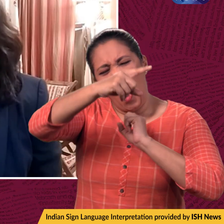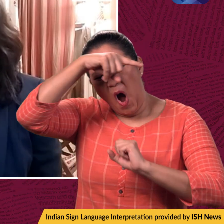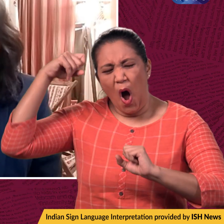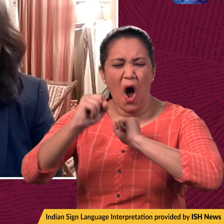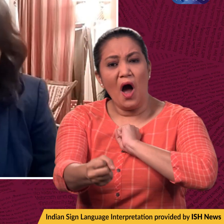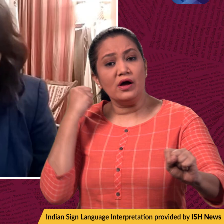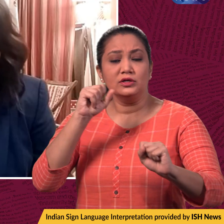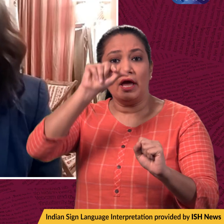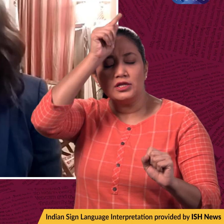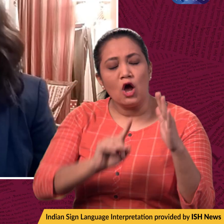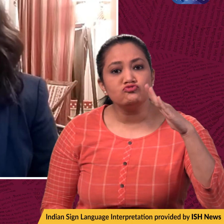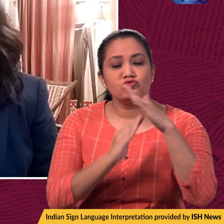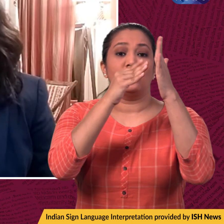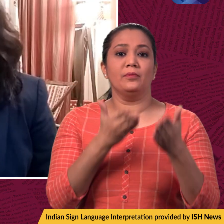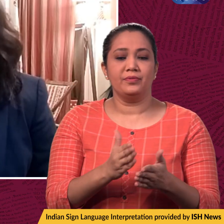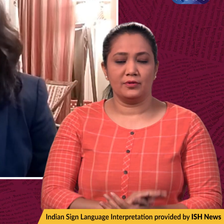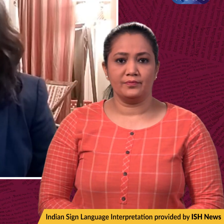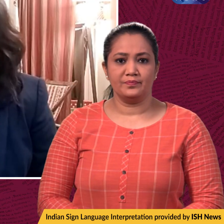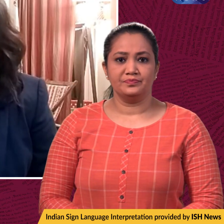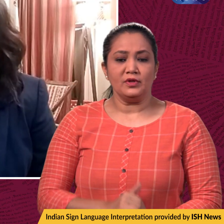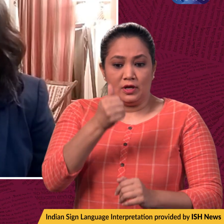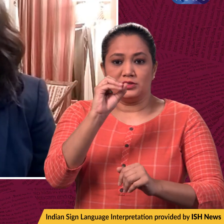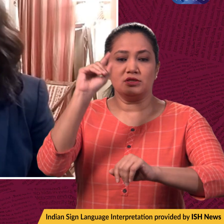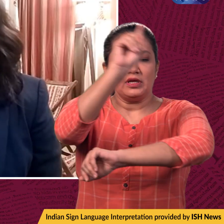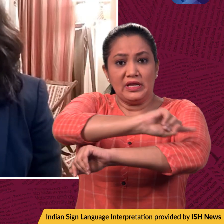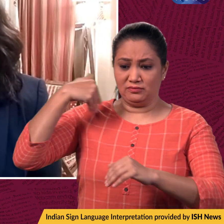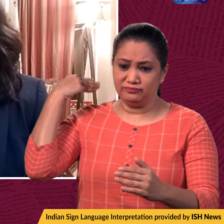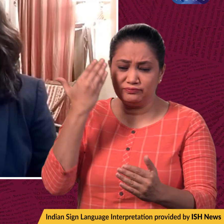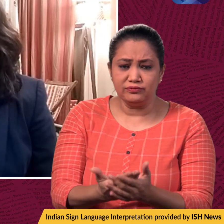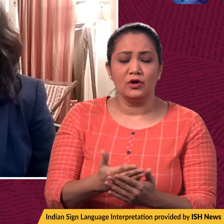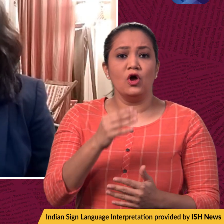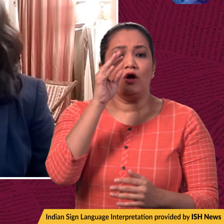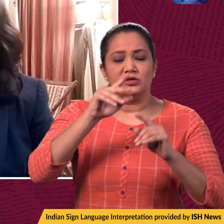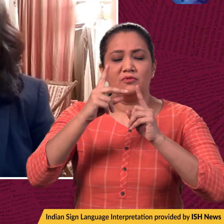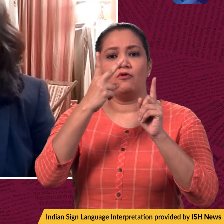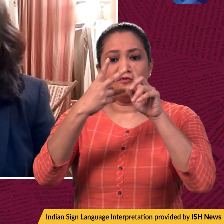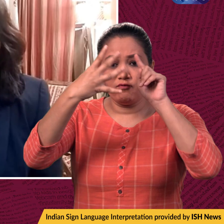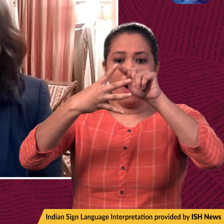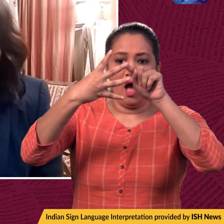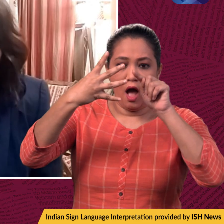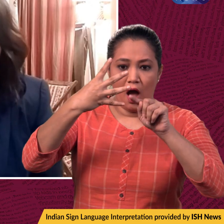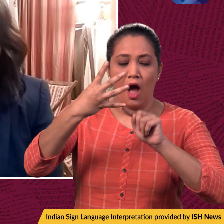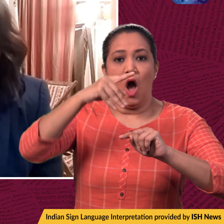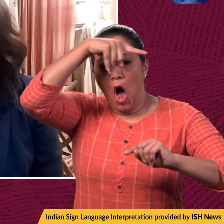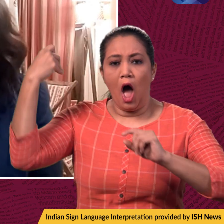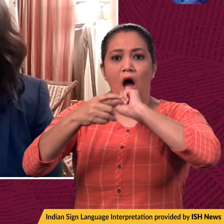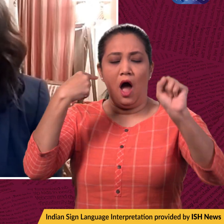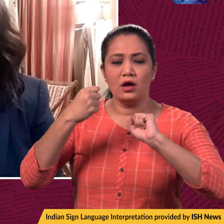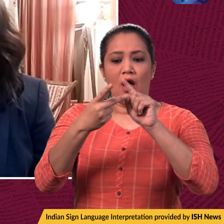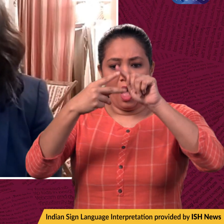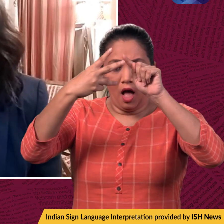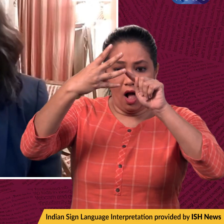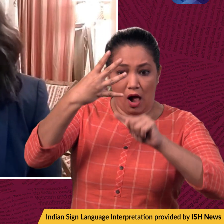in the country this year. In the last 60 days, Maharashtra has witnessed 4 spells of severe heat